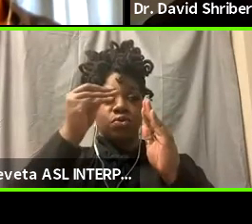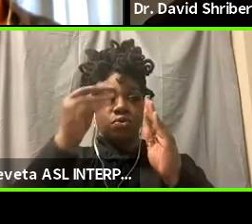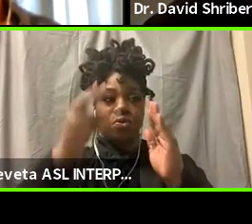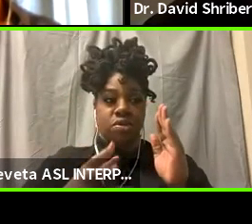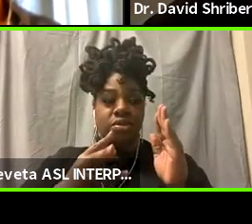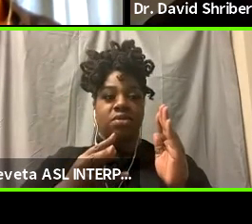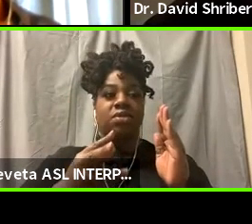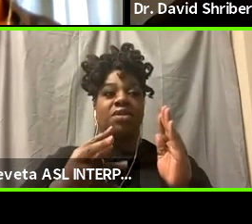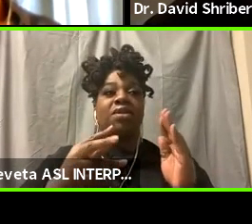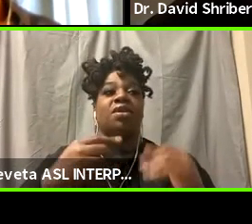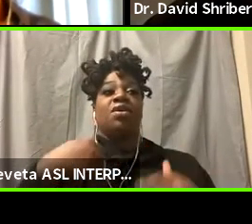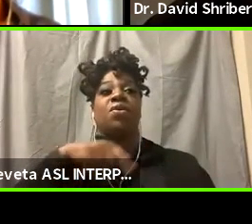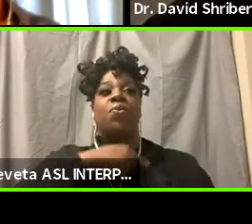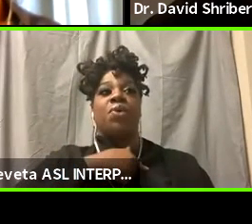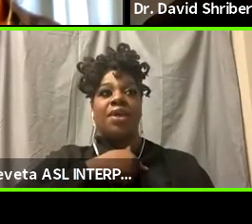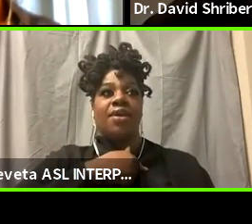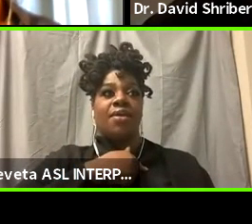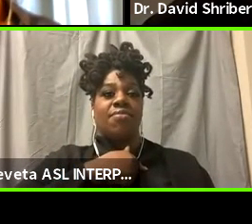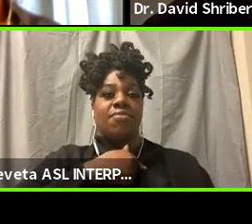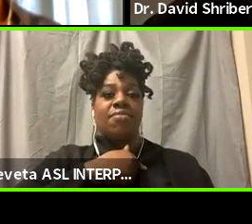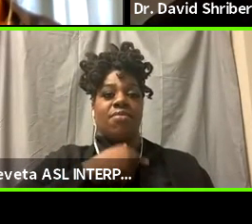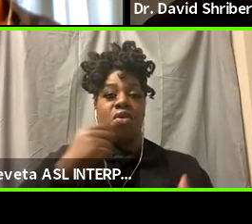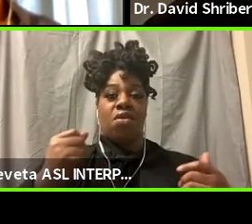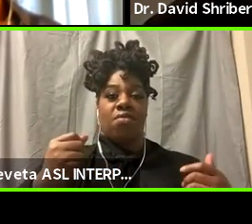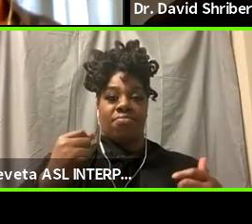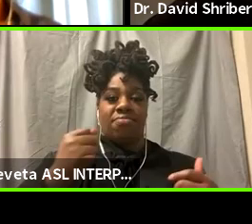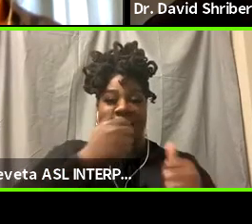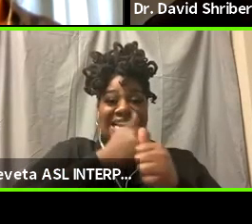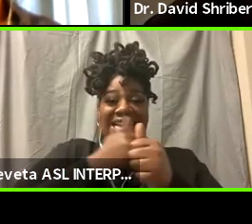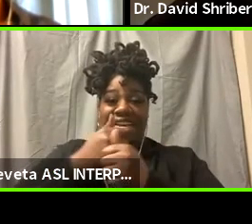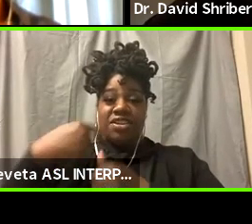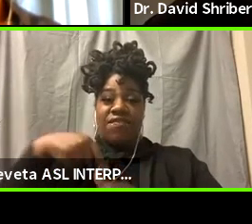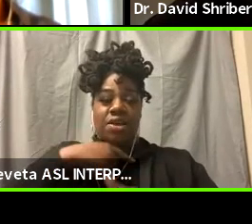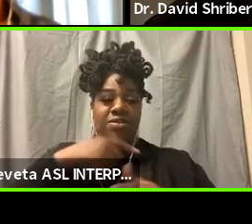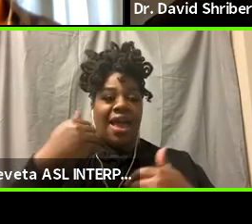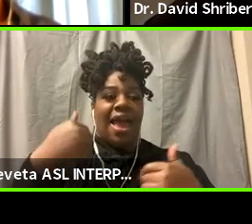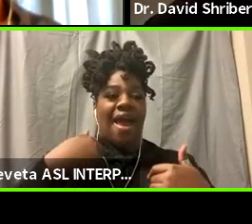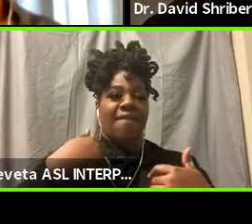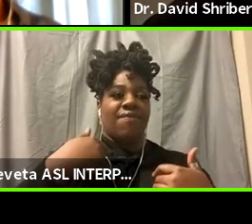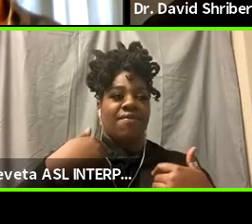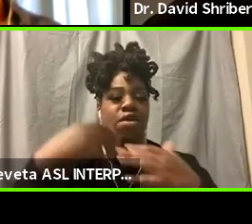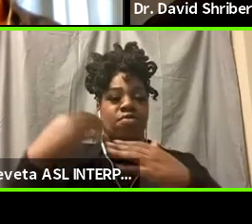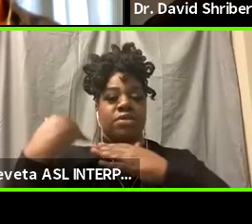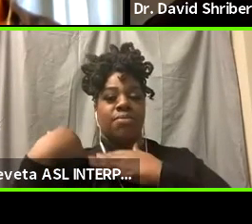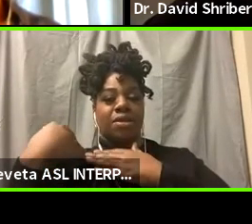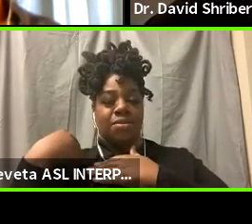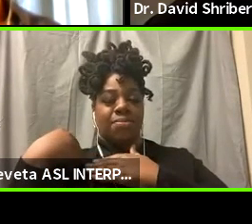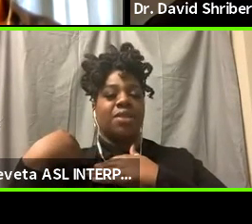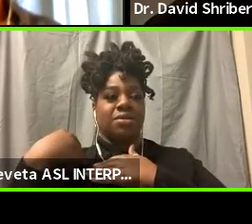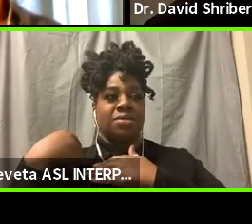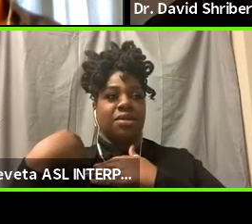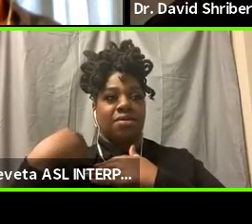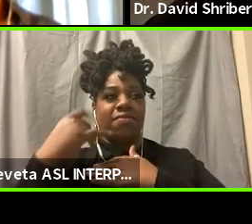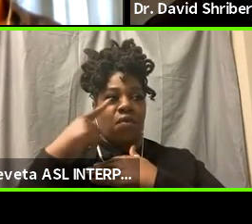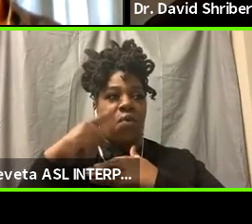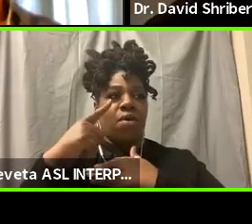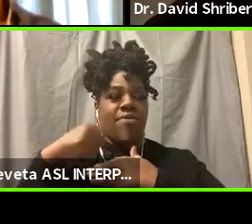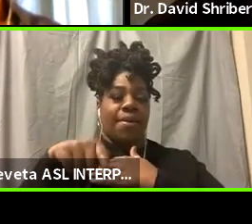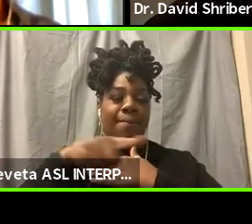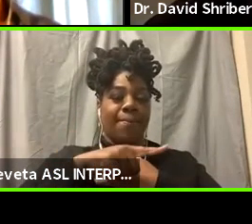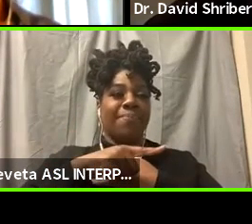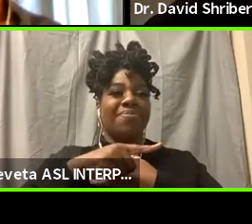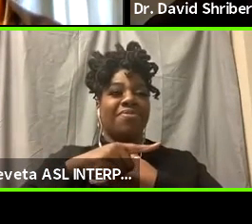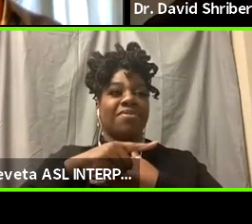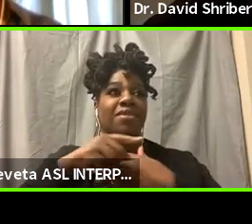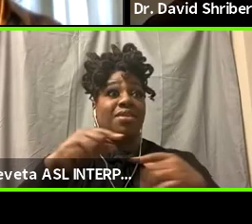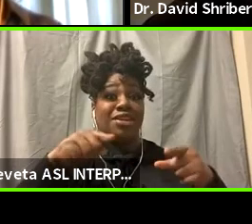have a place in that in terms of their education. You know, I bring up this example because I know, like, during COVID-19, like, our